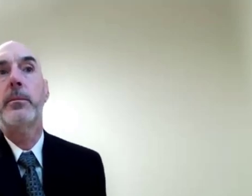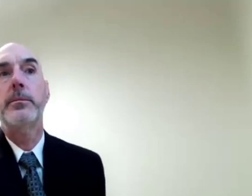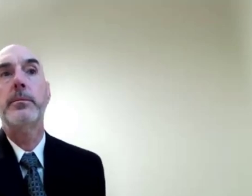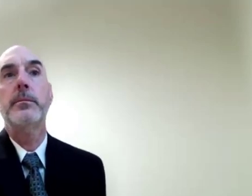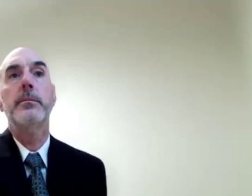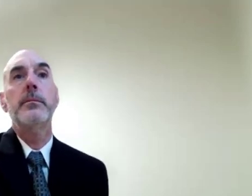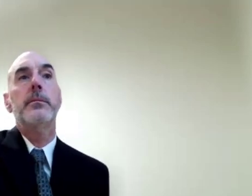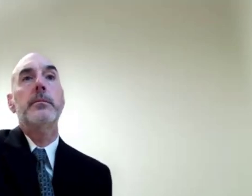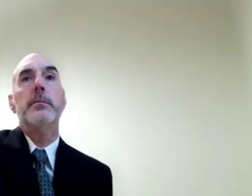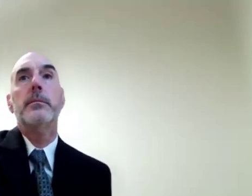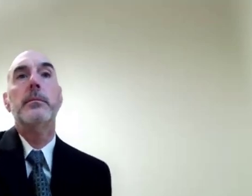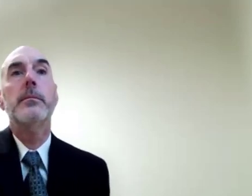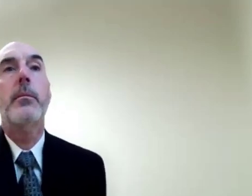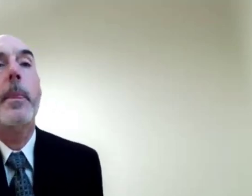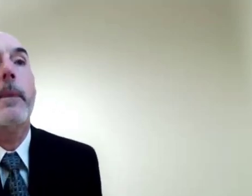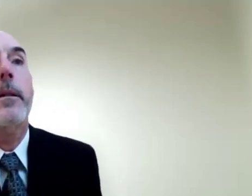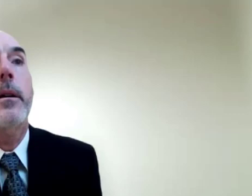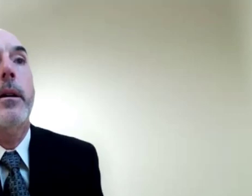address.